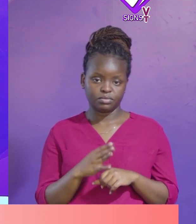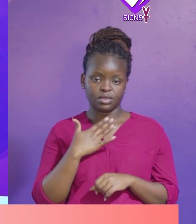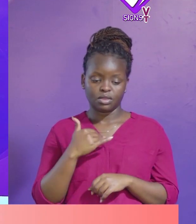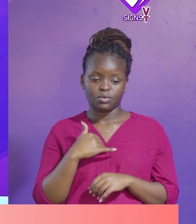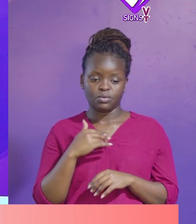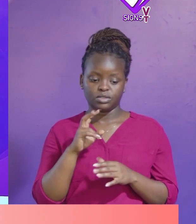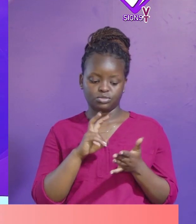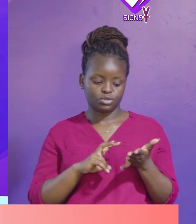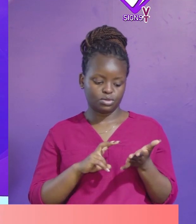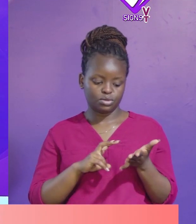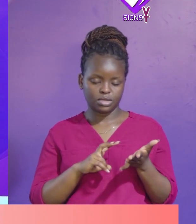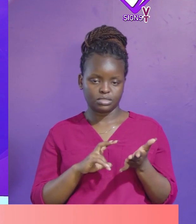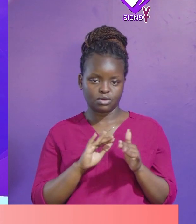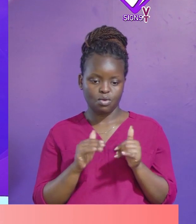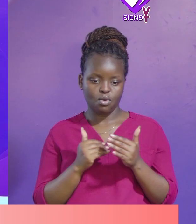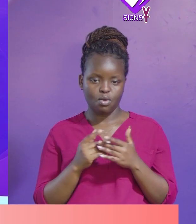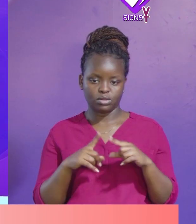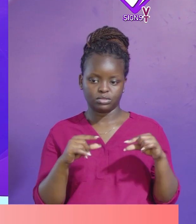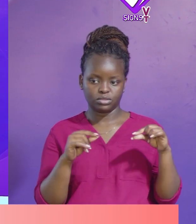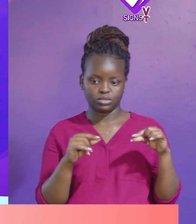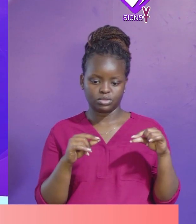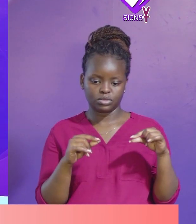look at all the Tokyo